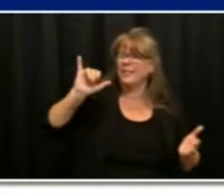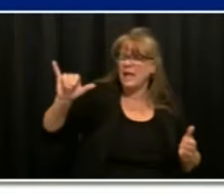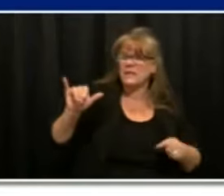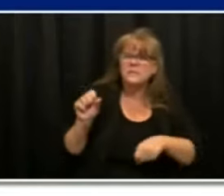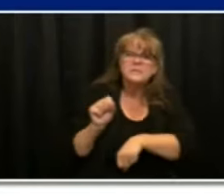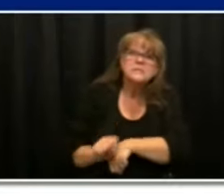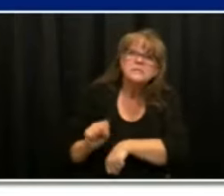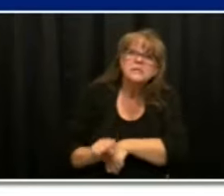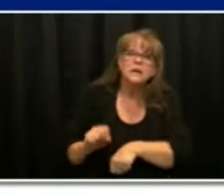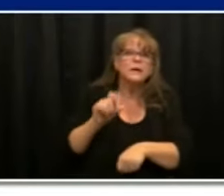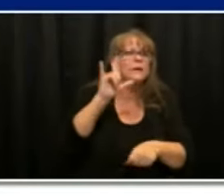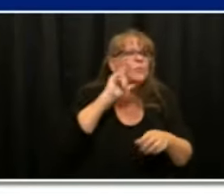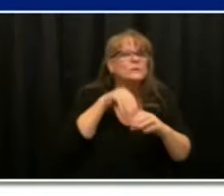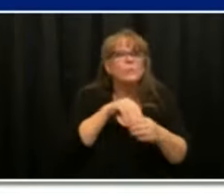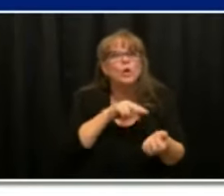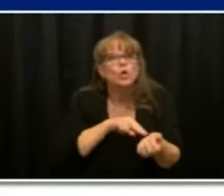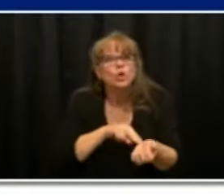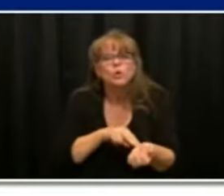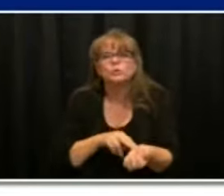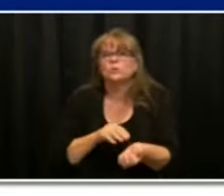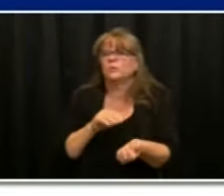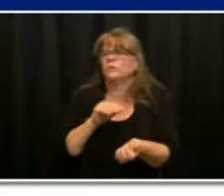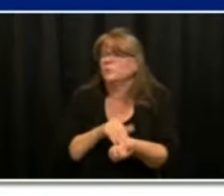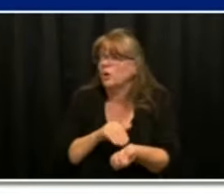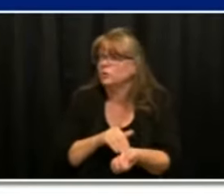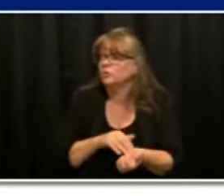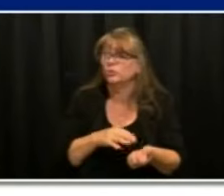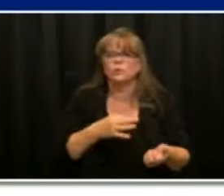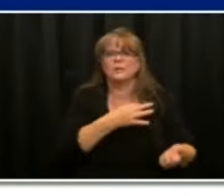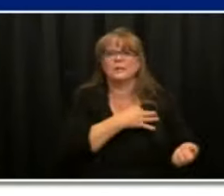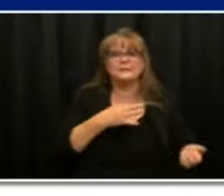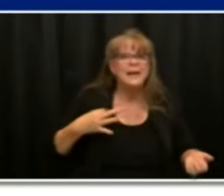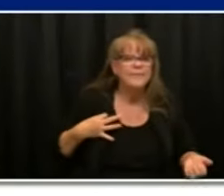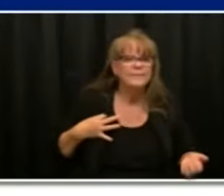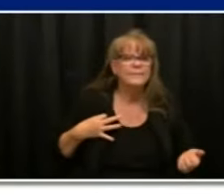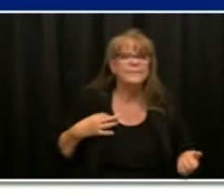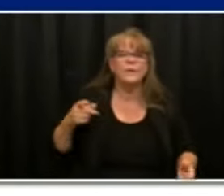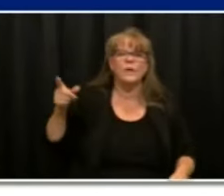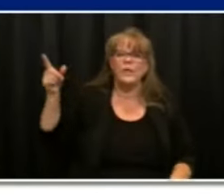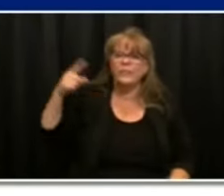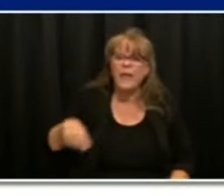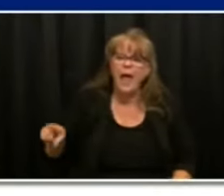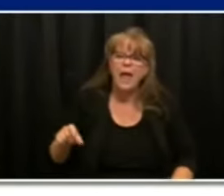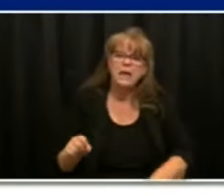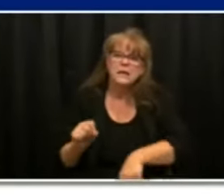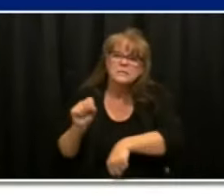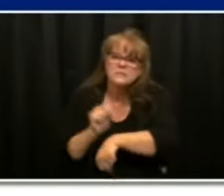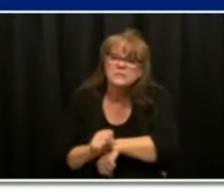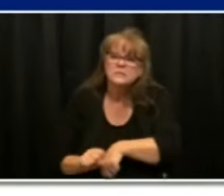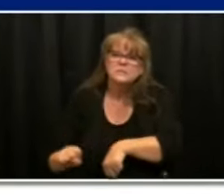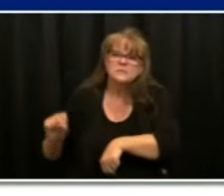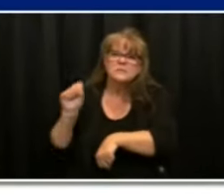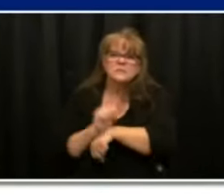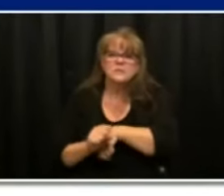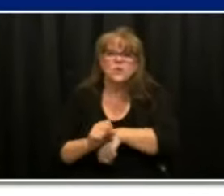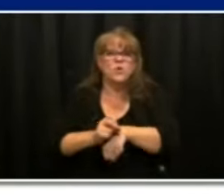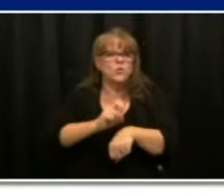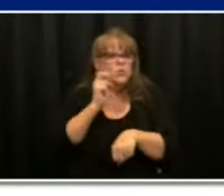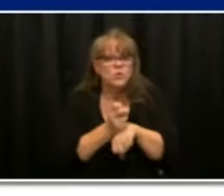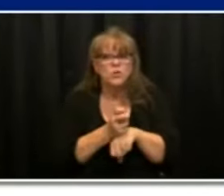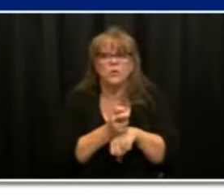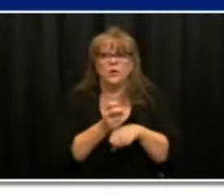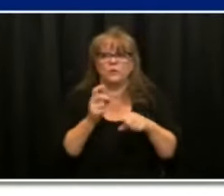thank local elected officials who've been tireless in their support of local efforts, and all the partnerships that went into creating the